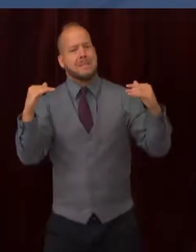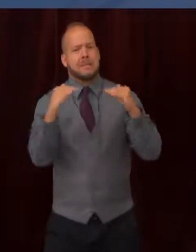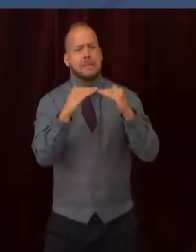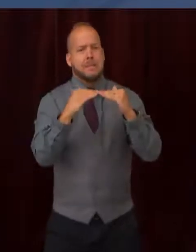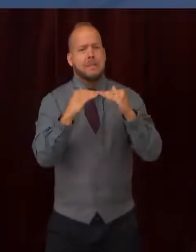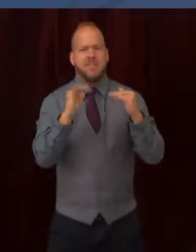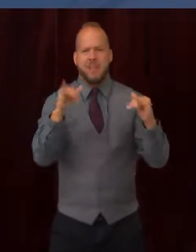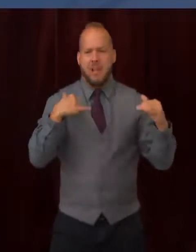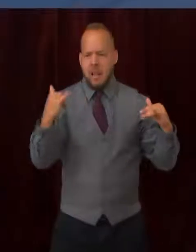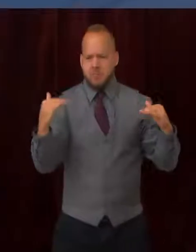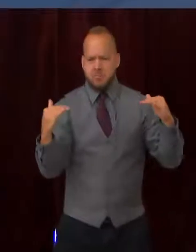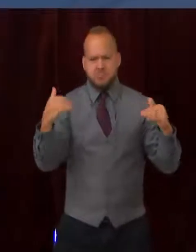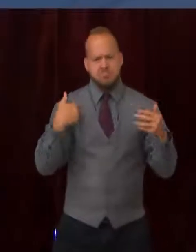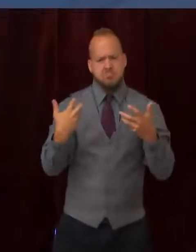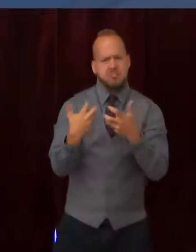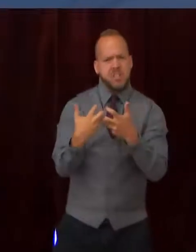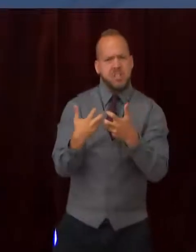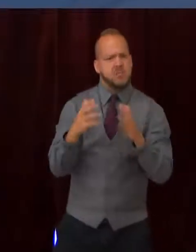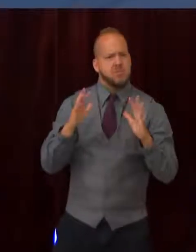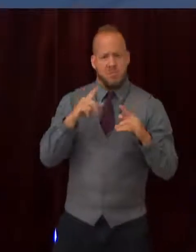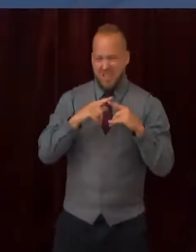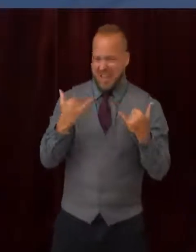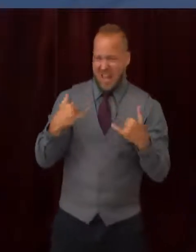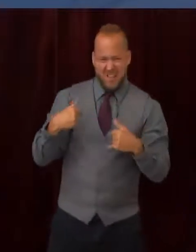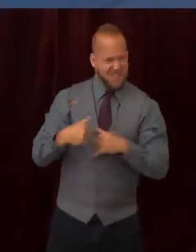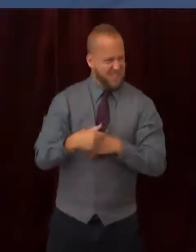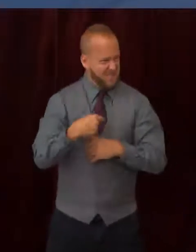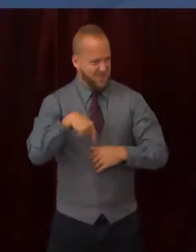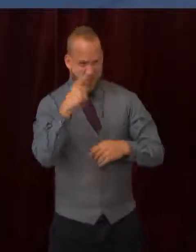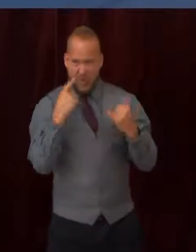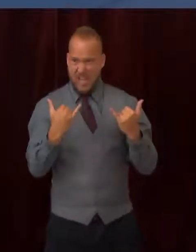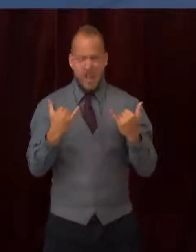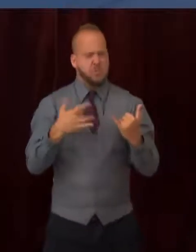Okay. Next question comes from Jim with the Spokesman Review.